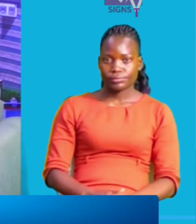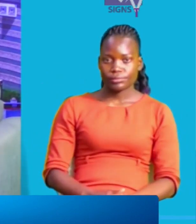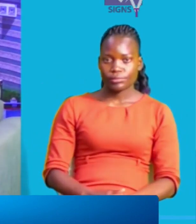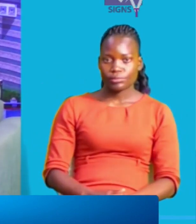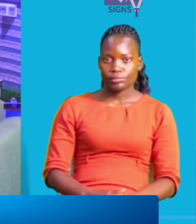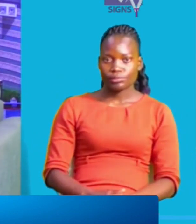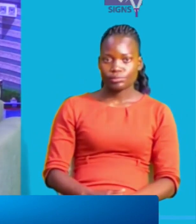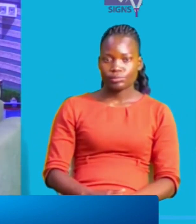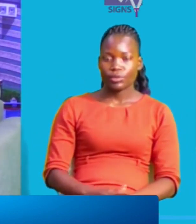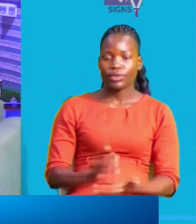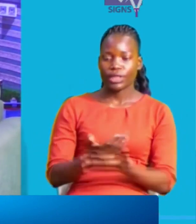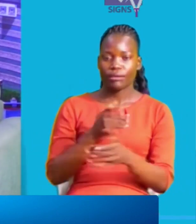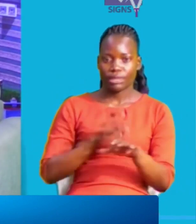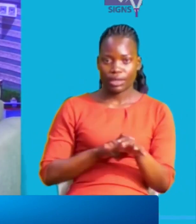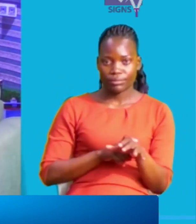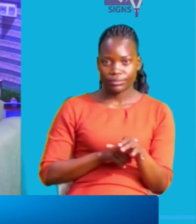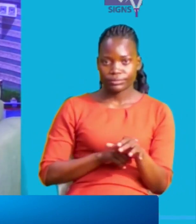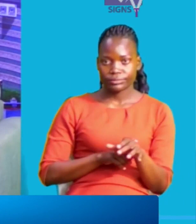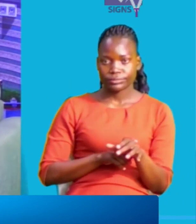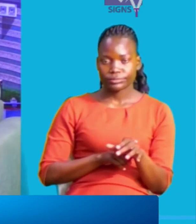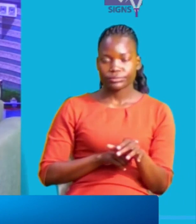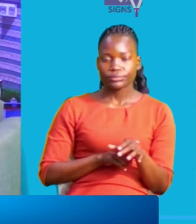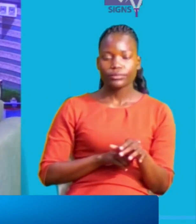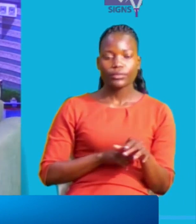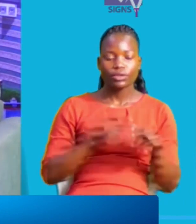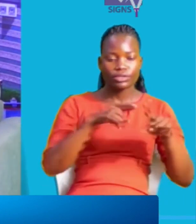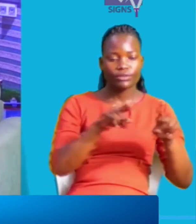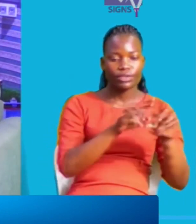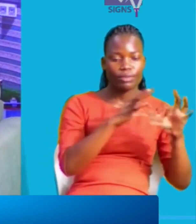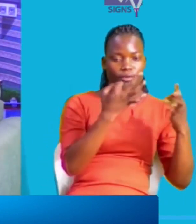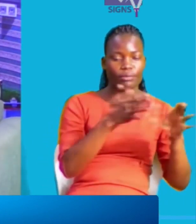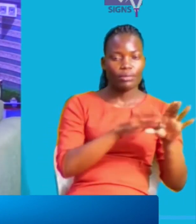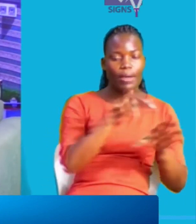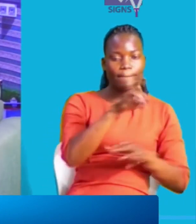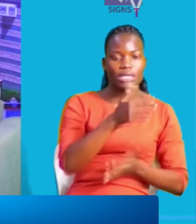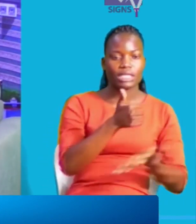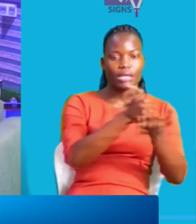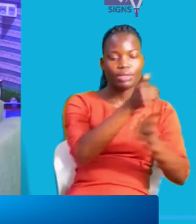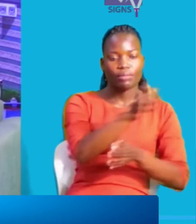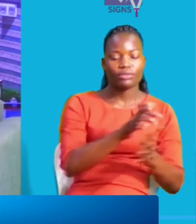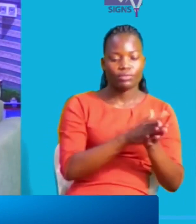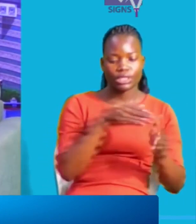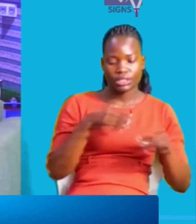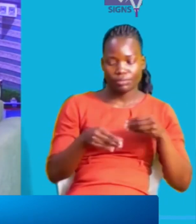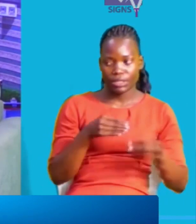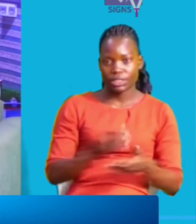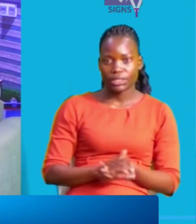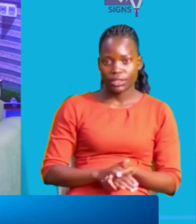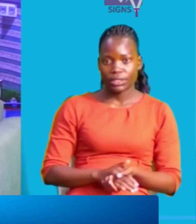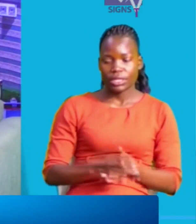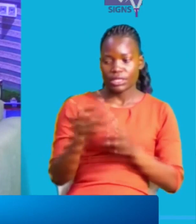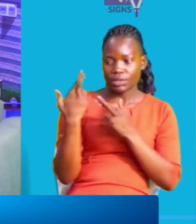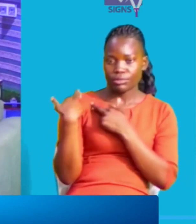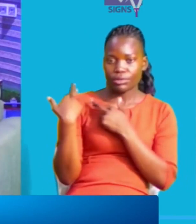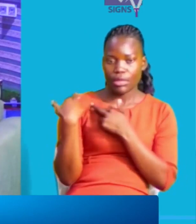So saa zingine wewe mwenyewe plus the family members inafaa usaidia nani? Nasaidia the person with disability. The responsibility